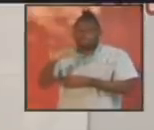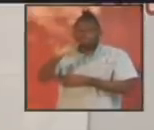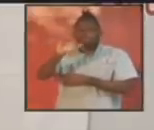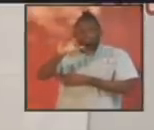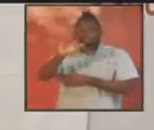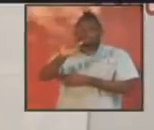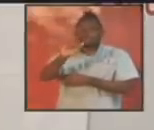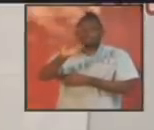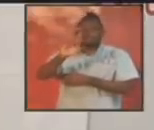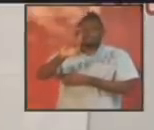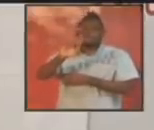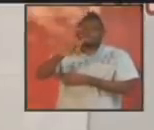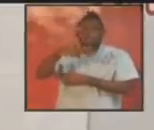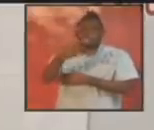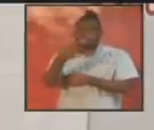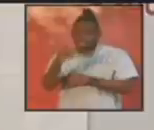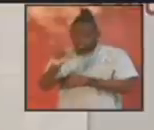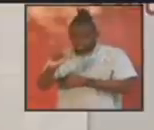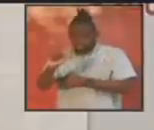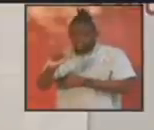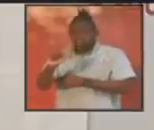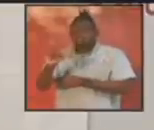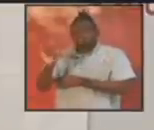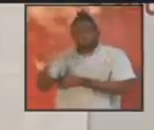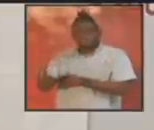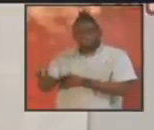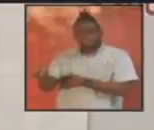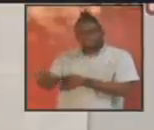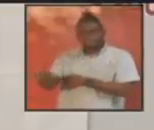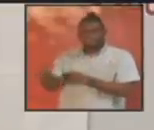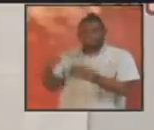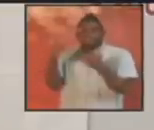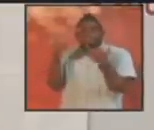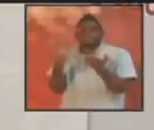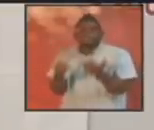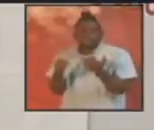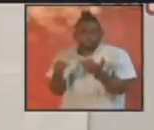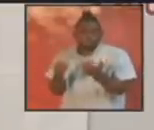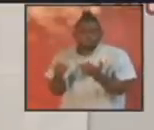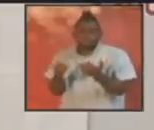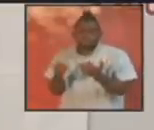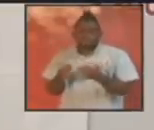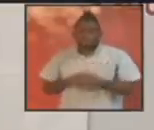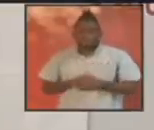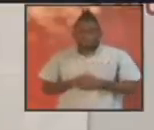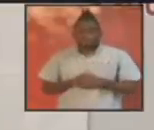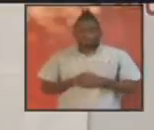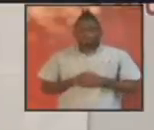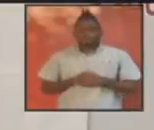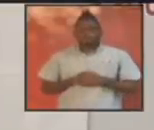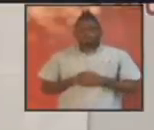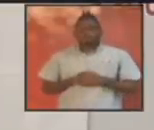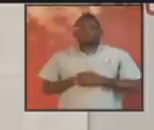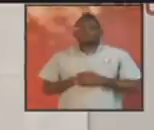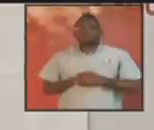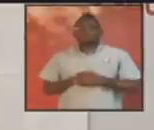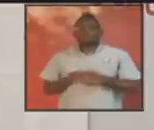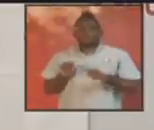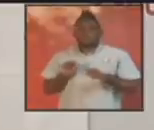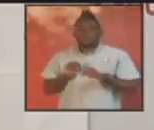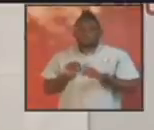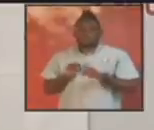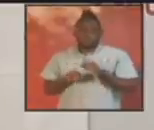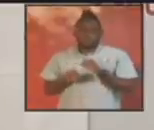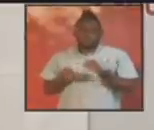on simultaneously. And it comes on the heels of the Prime Minister's collaboration with